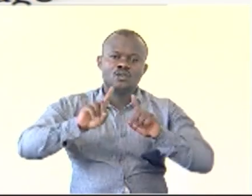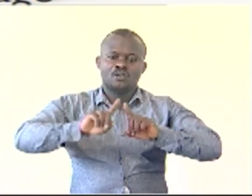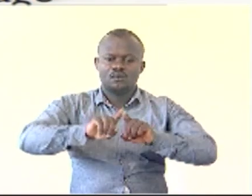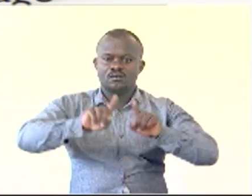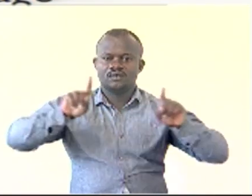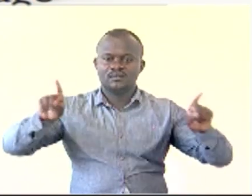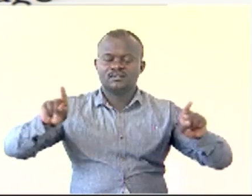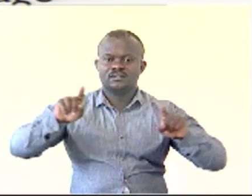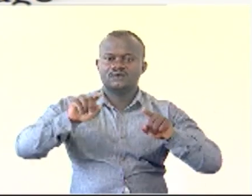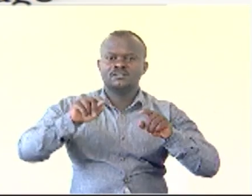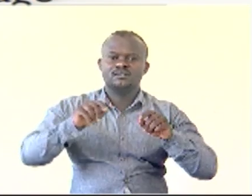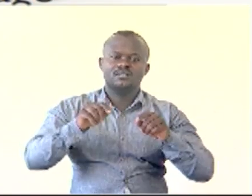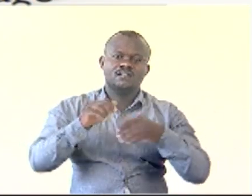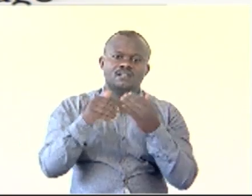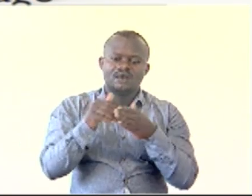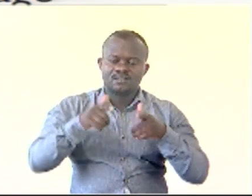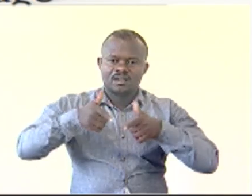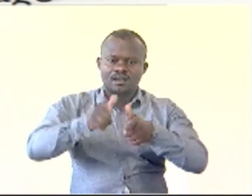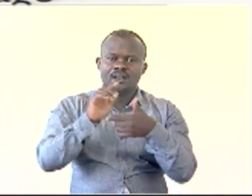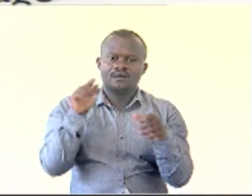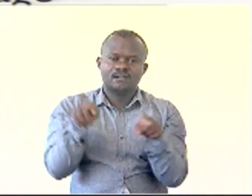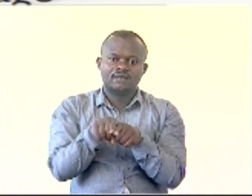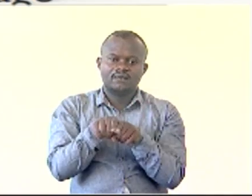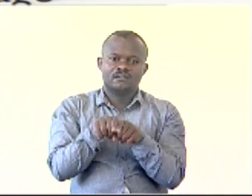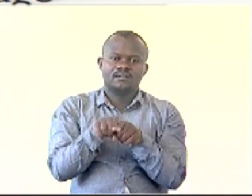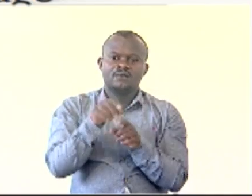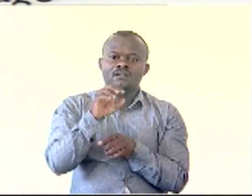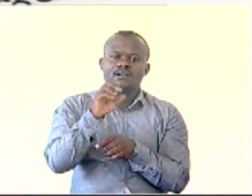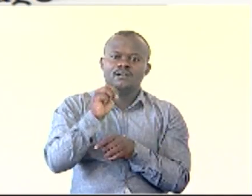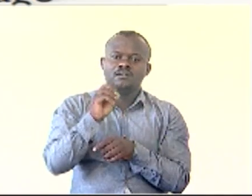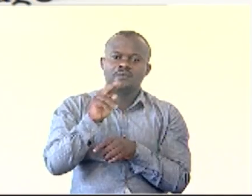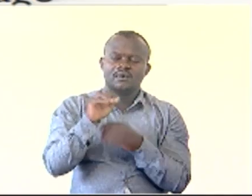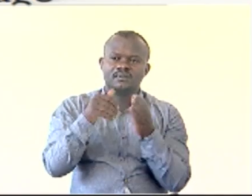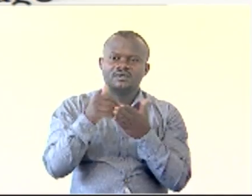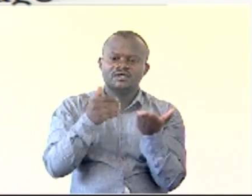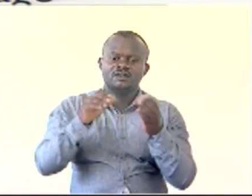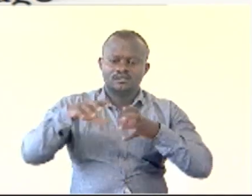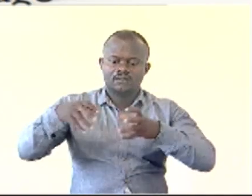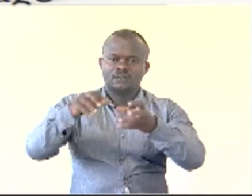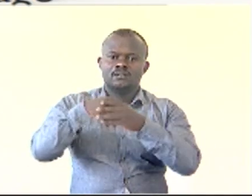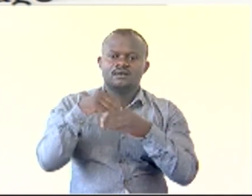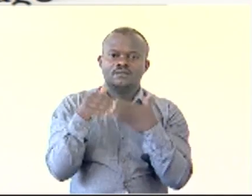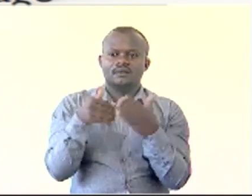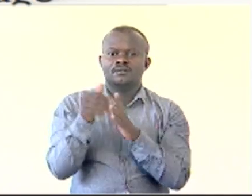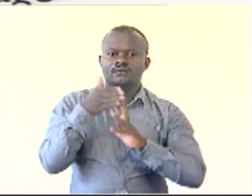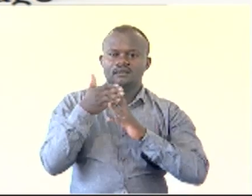flat surfaces that allow slight amount of griding motion. They occur between the vertebrae.